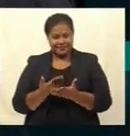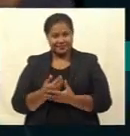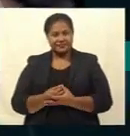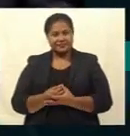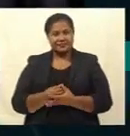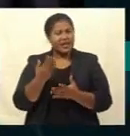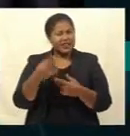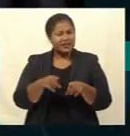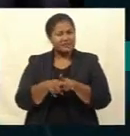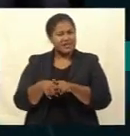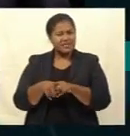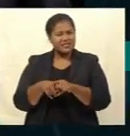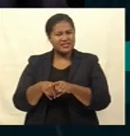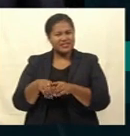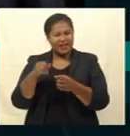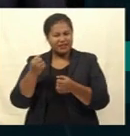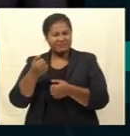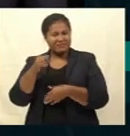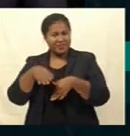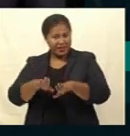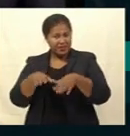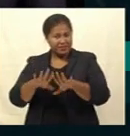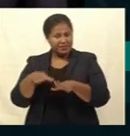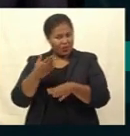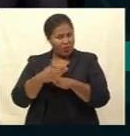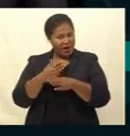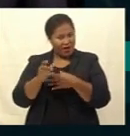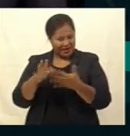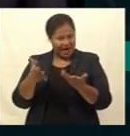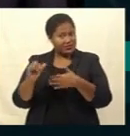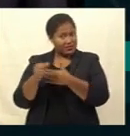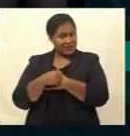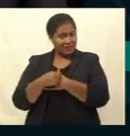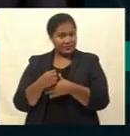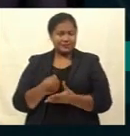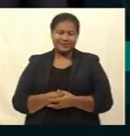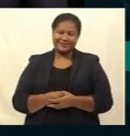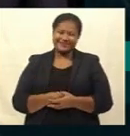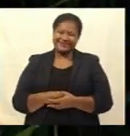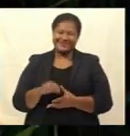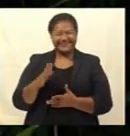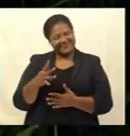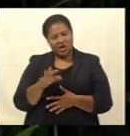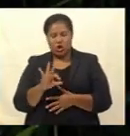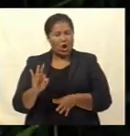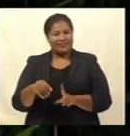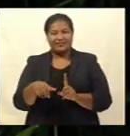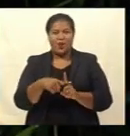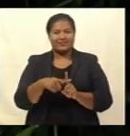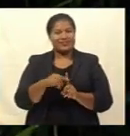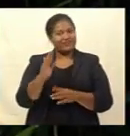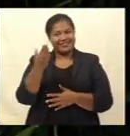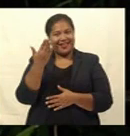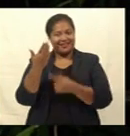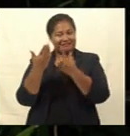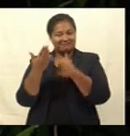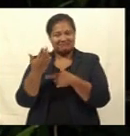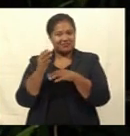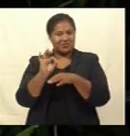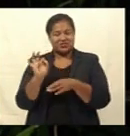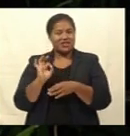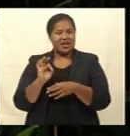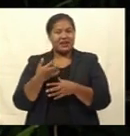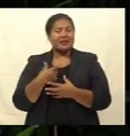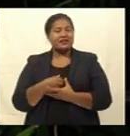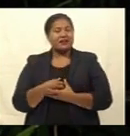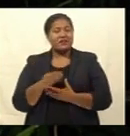mean that the garment factory workers are now safe? We may not have any positive results yet from the contacts